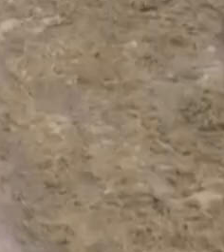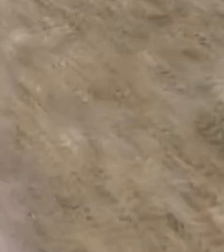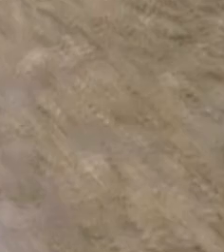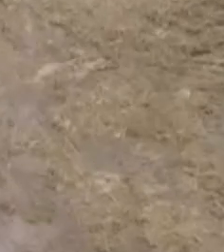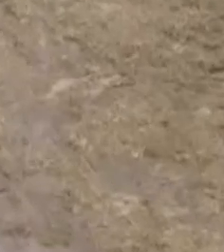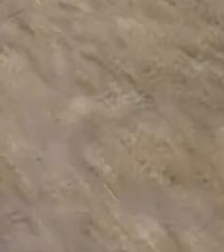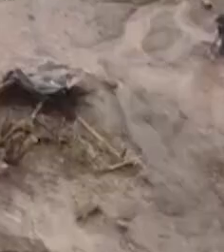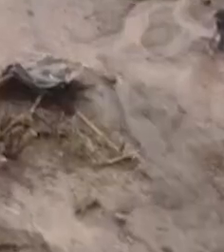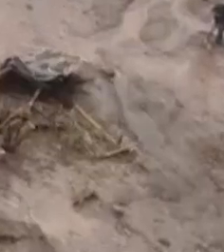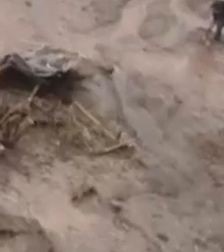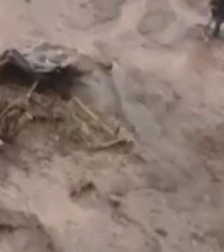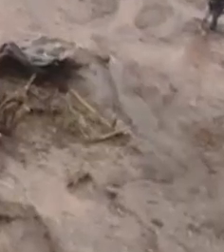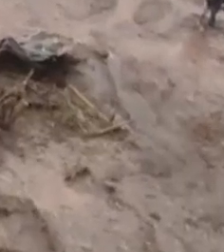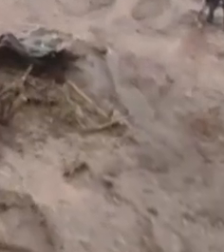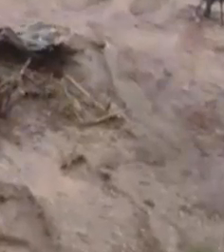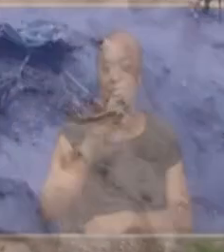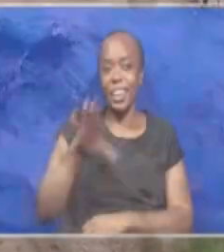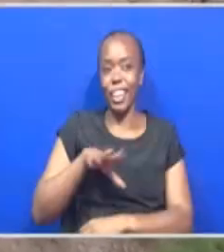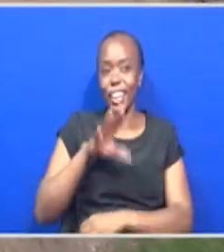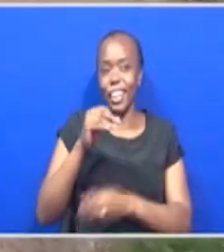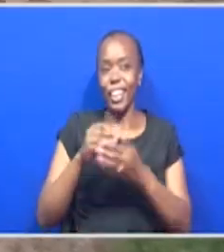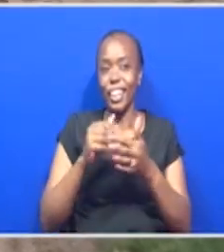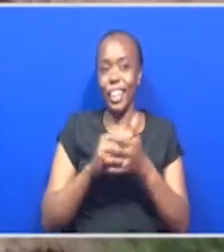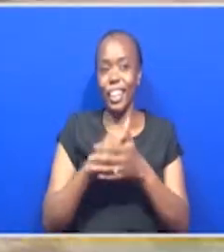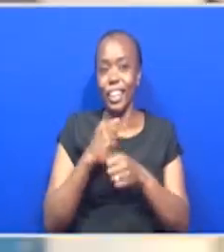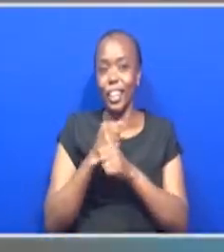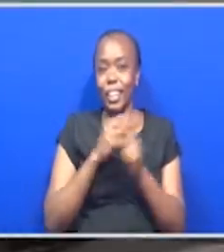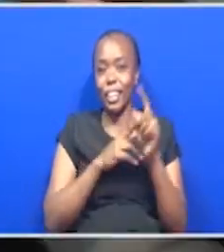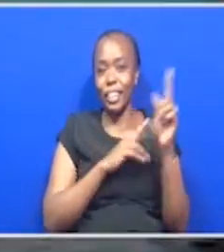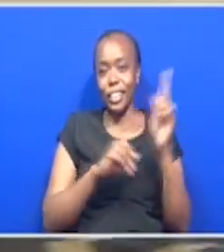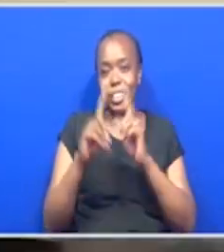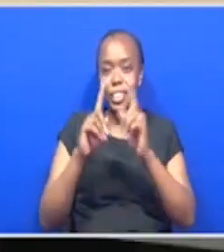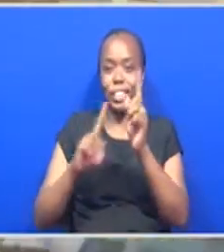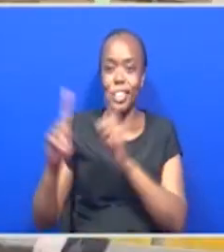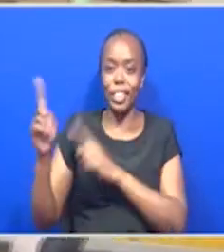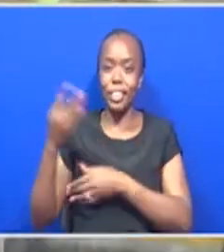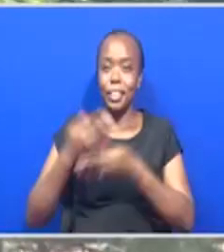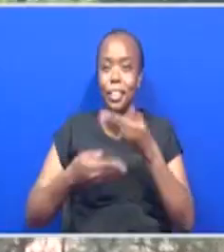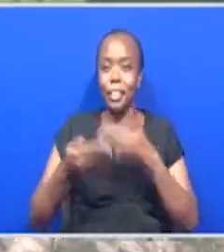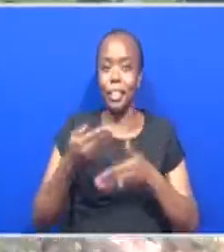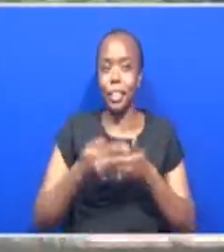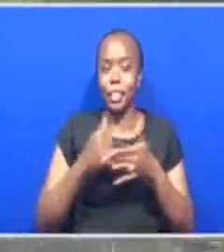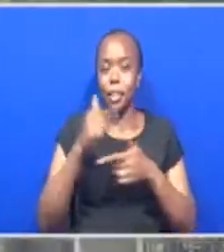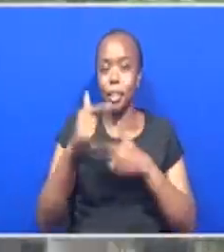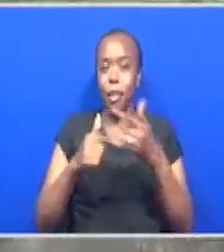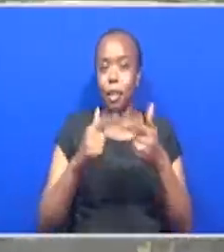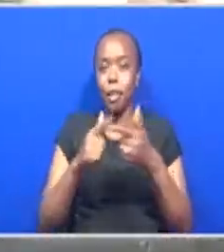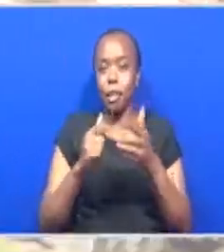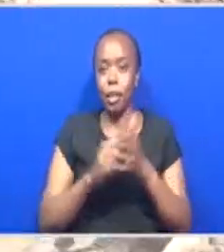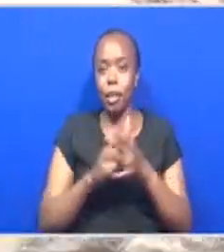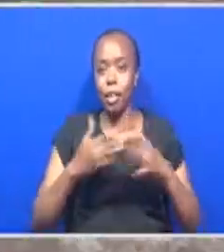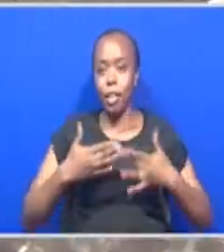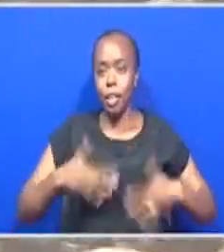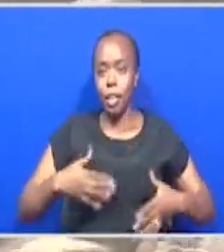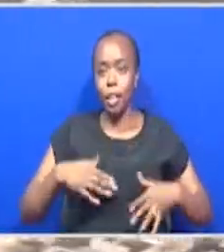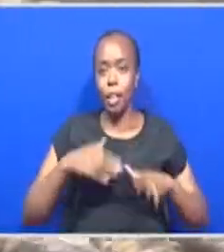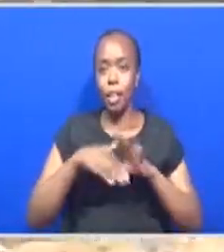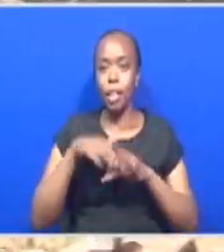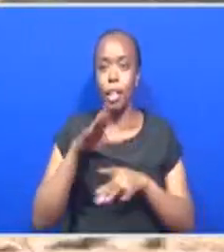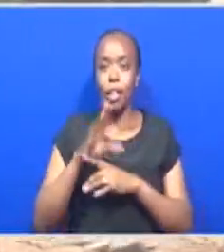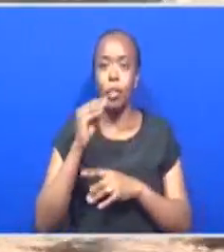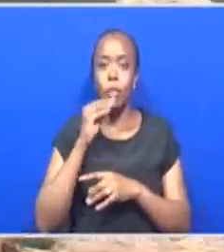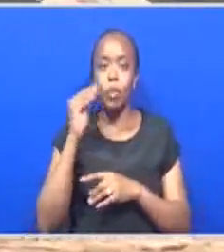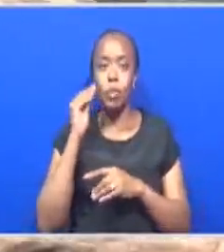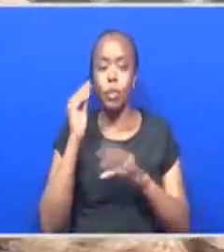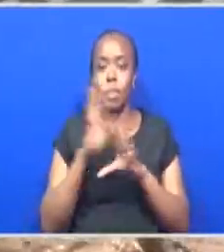It was an area busy with activity, transport, business and farming continued. People lived in their homes without